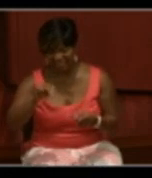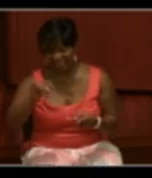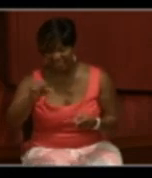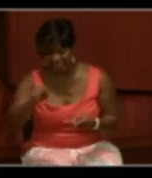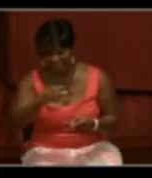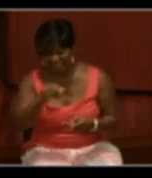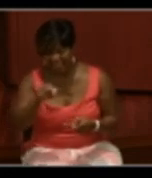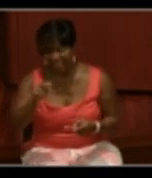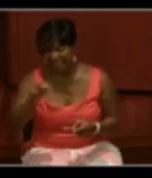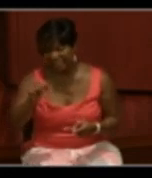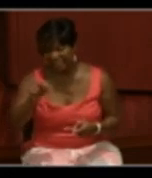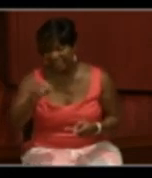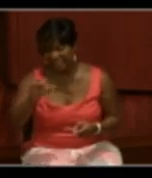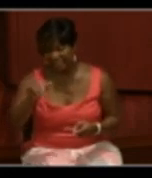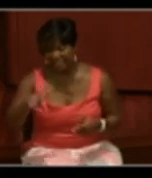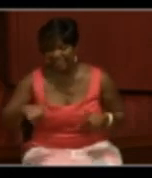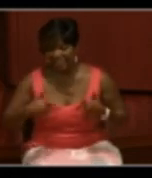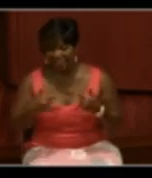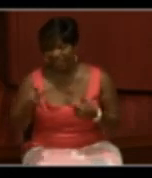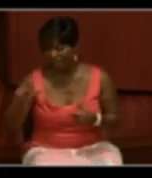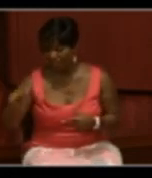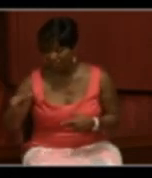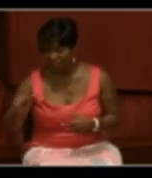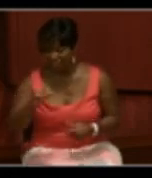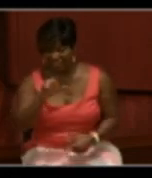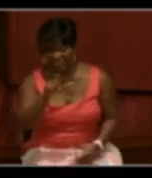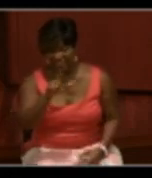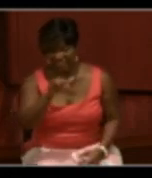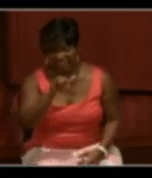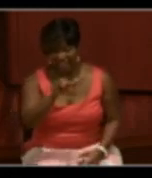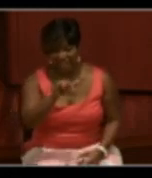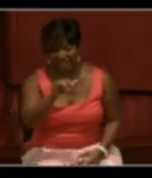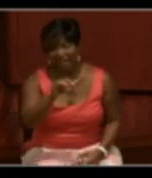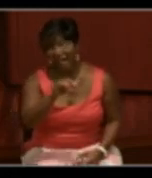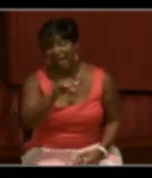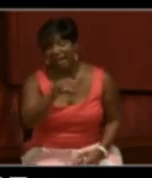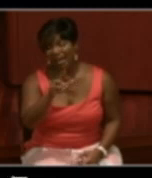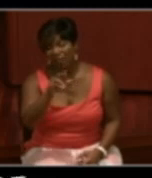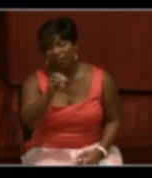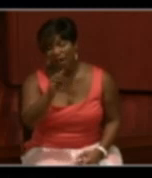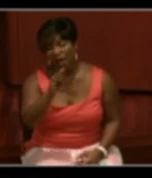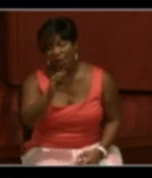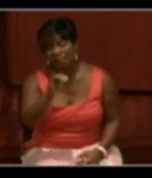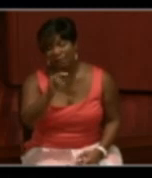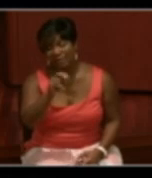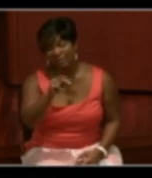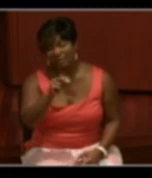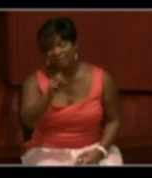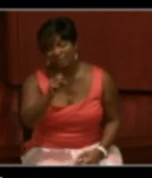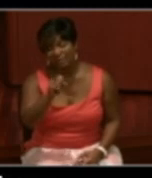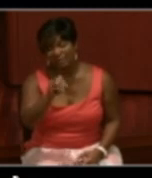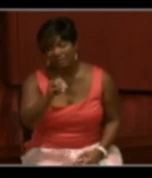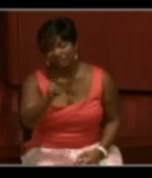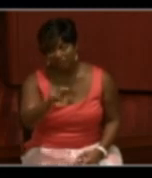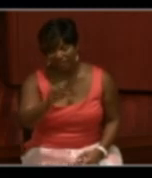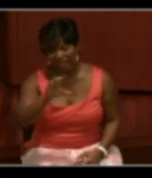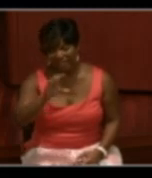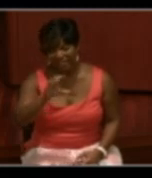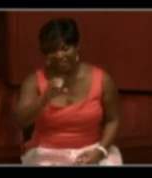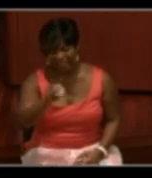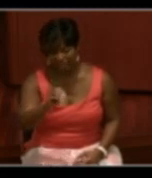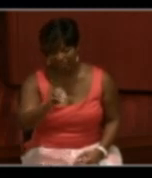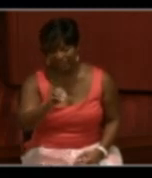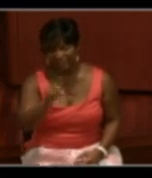Nancy in Louisiana, Eli Carter in Robinson County, Texas, Squire Carter in DeSoto Parish,